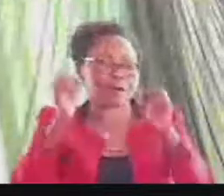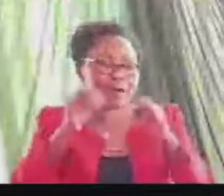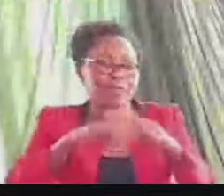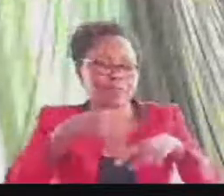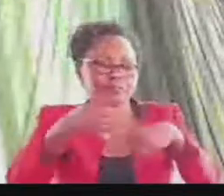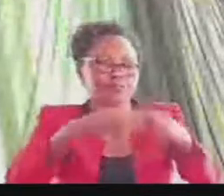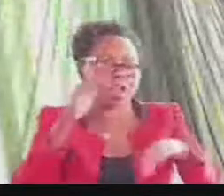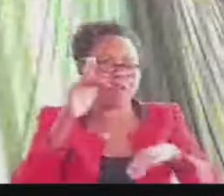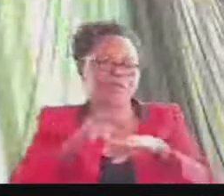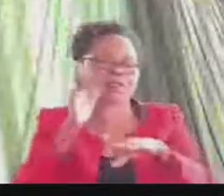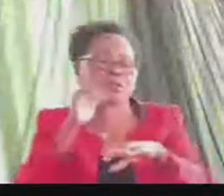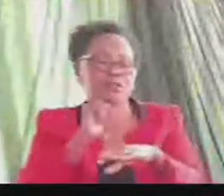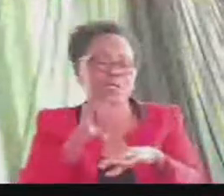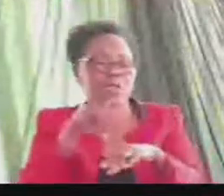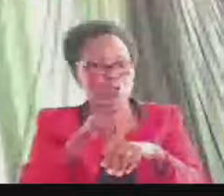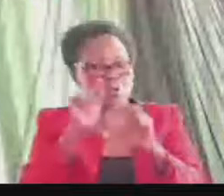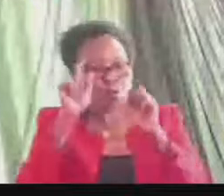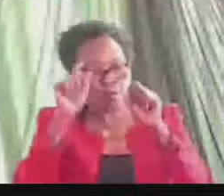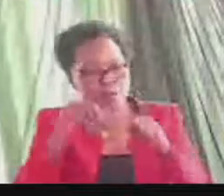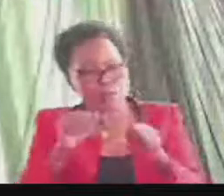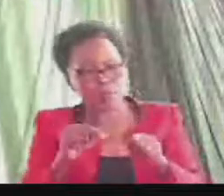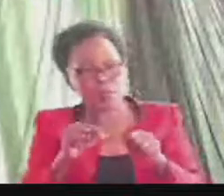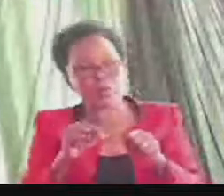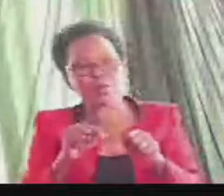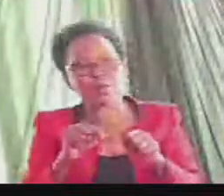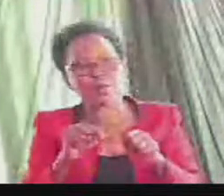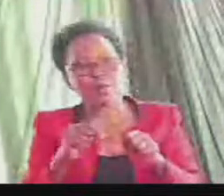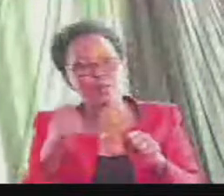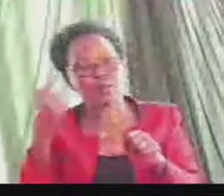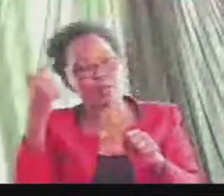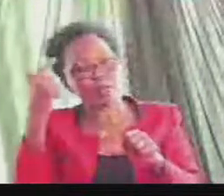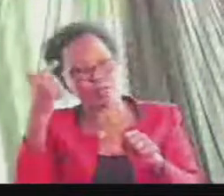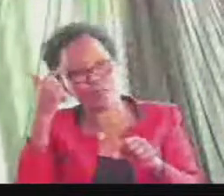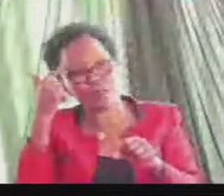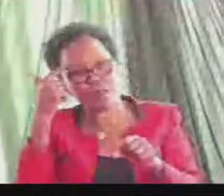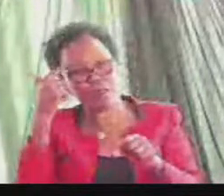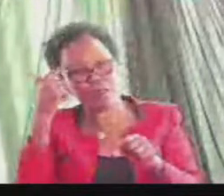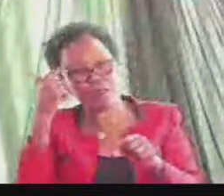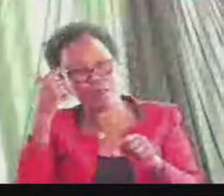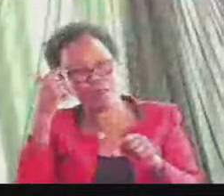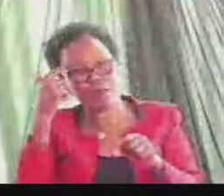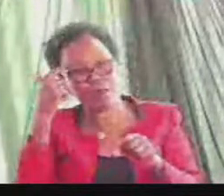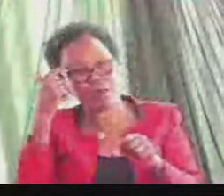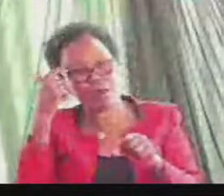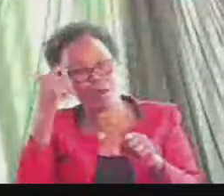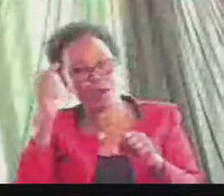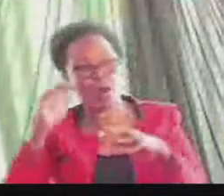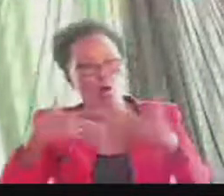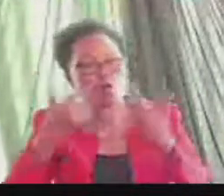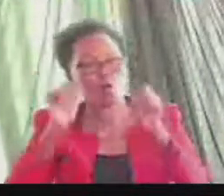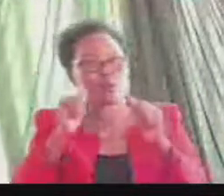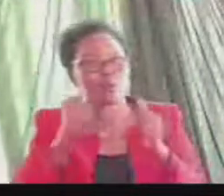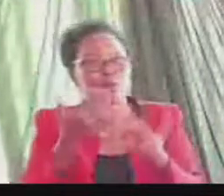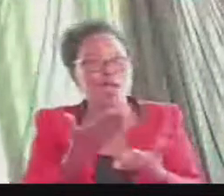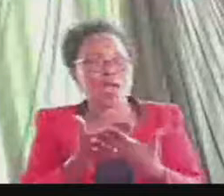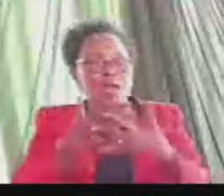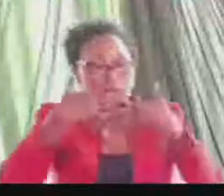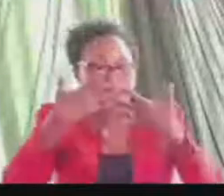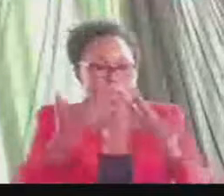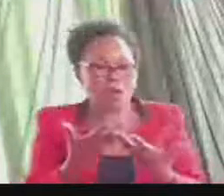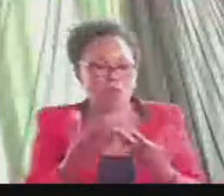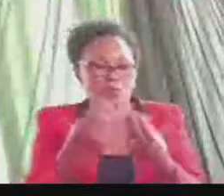interventions would you look towards enhancing access to justice in that particular